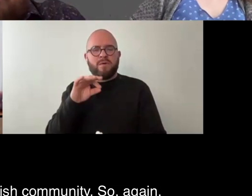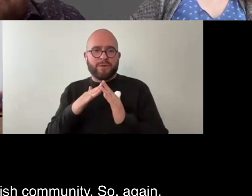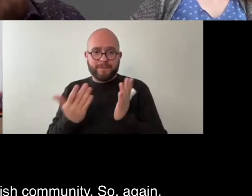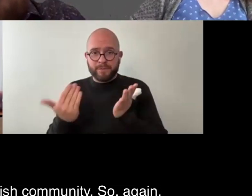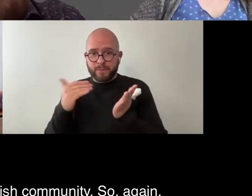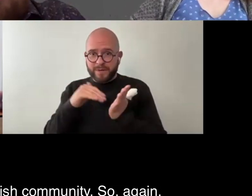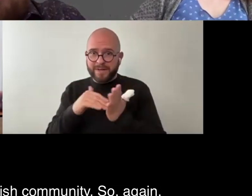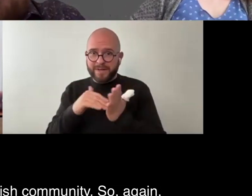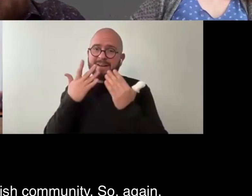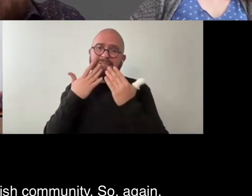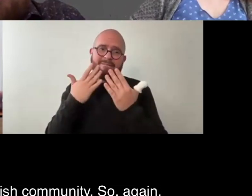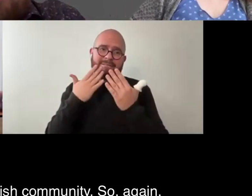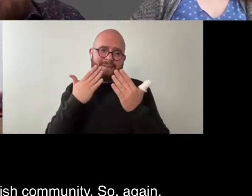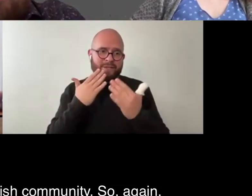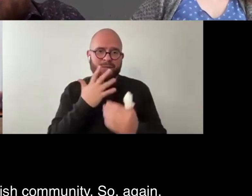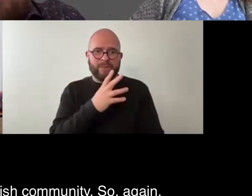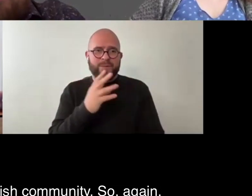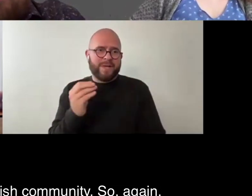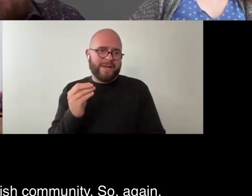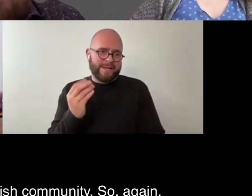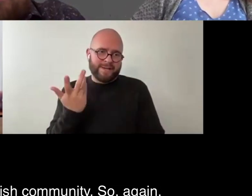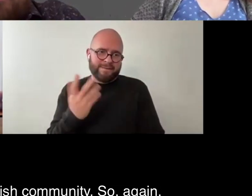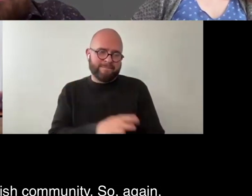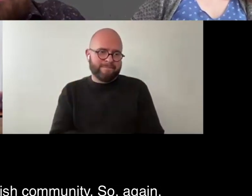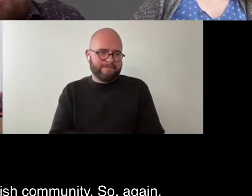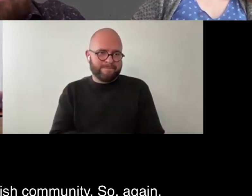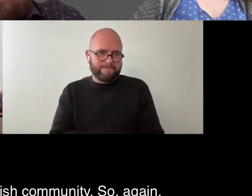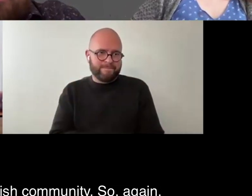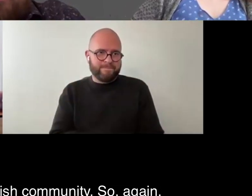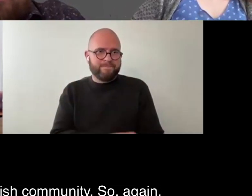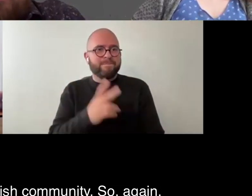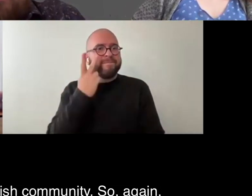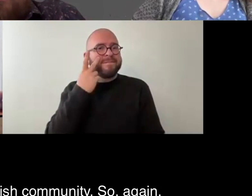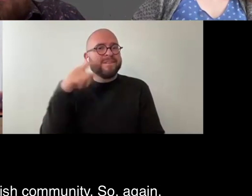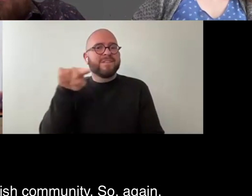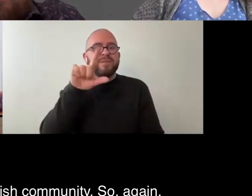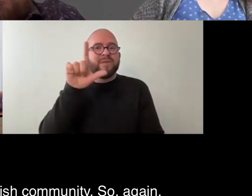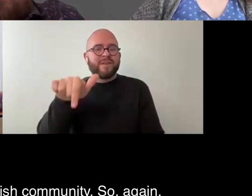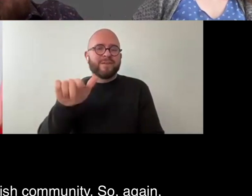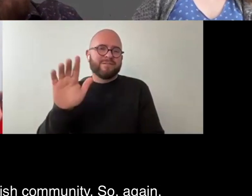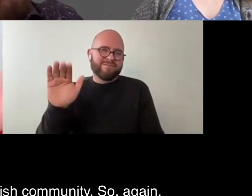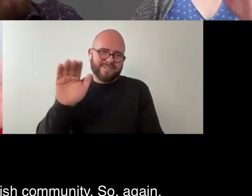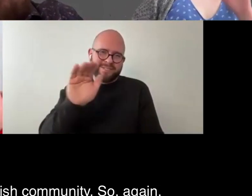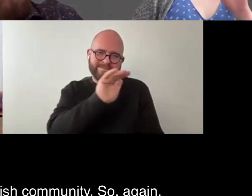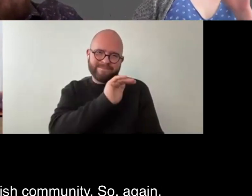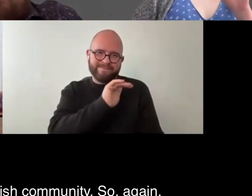you, and we'll see you later. Bye for now.